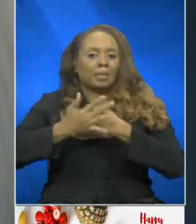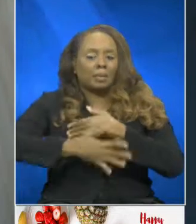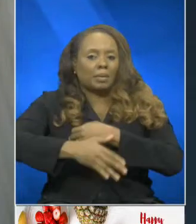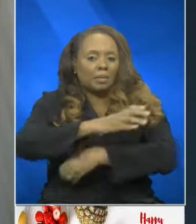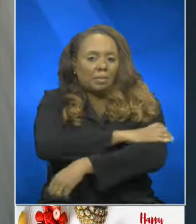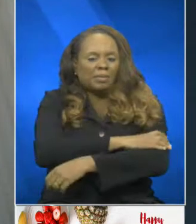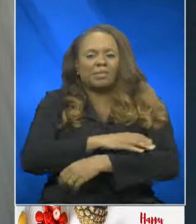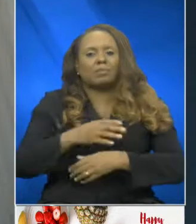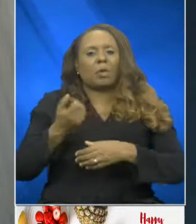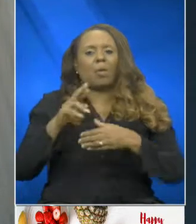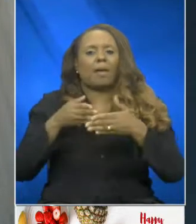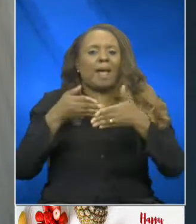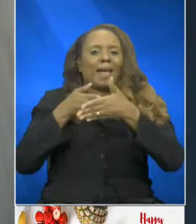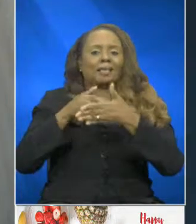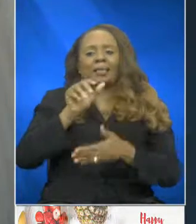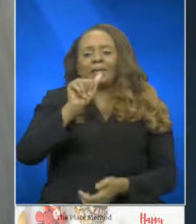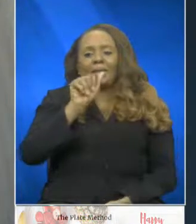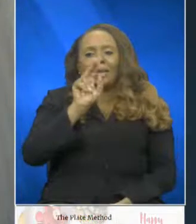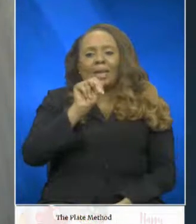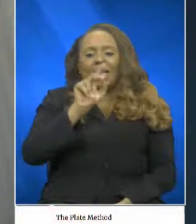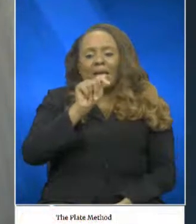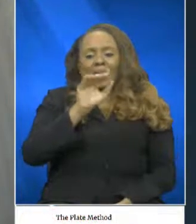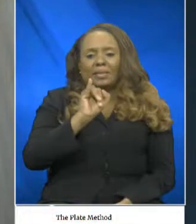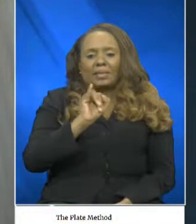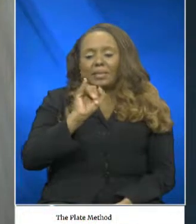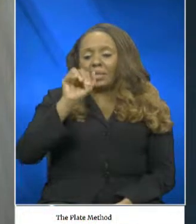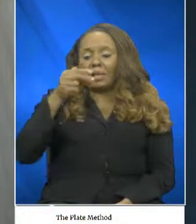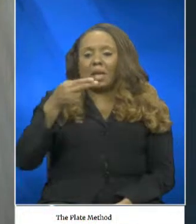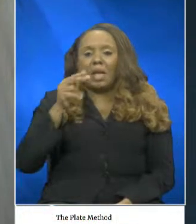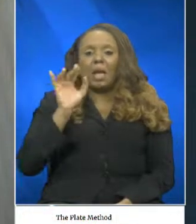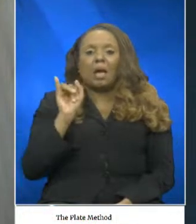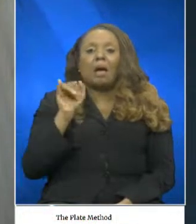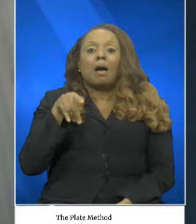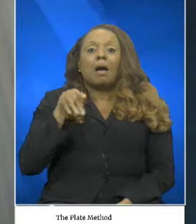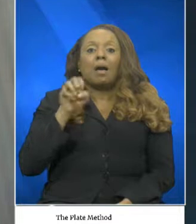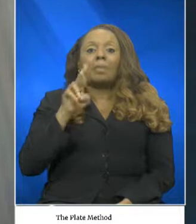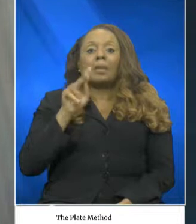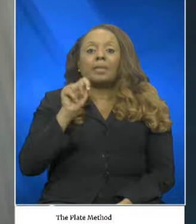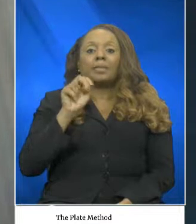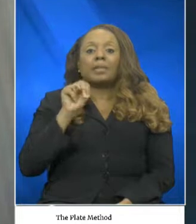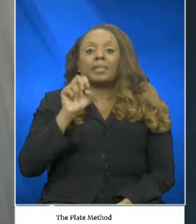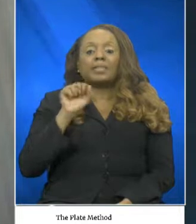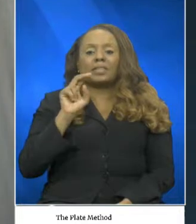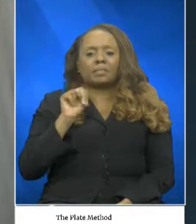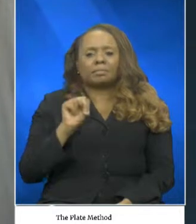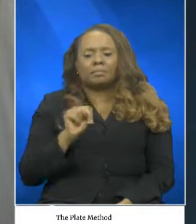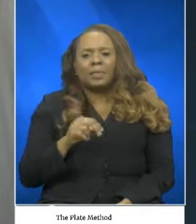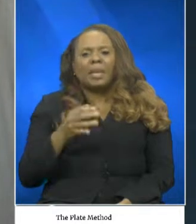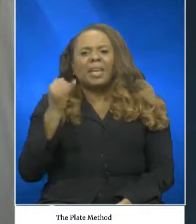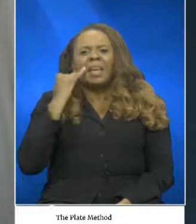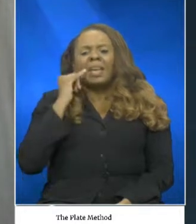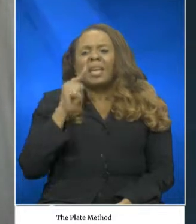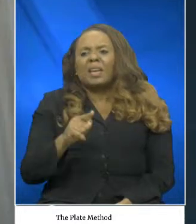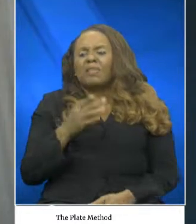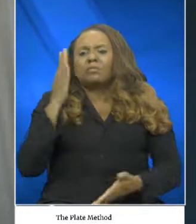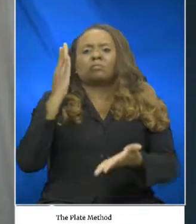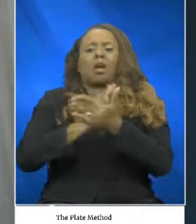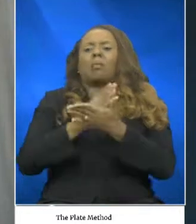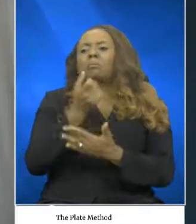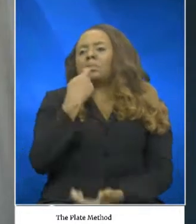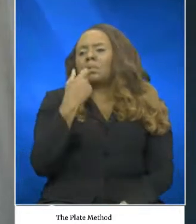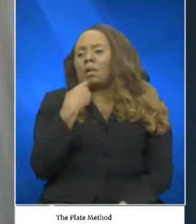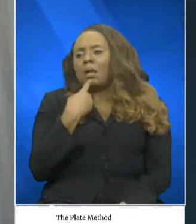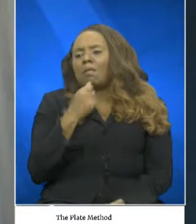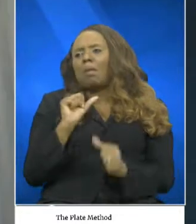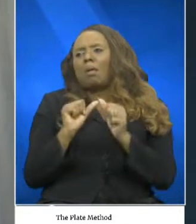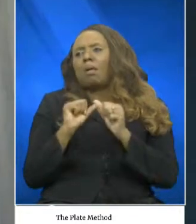Also, the longer you stay off of your medication, the more damage happens within your body.